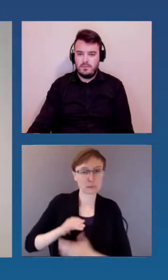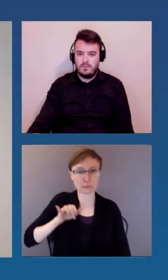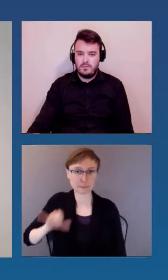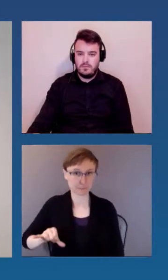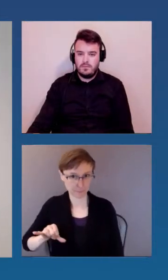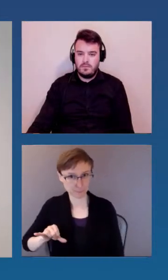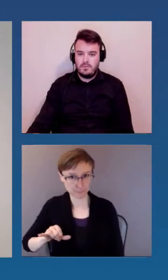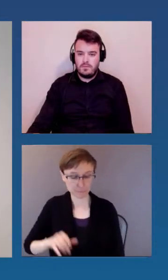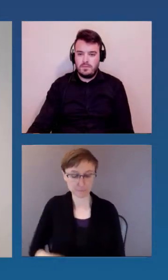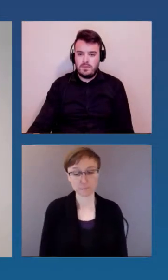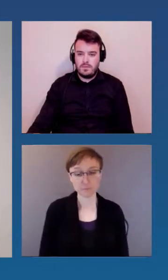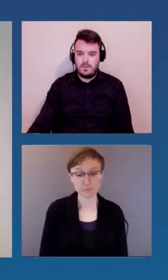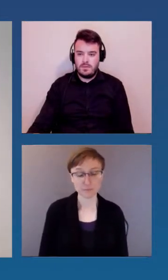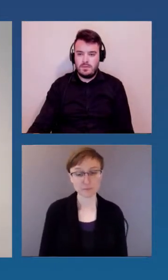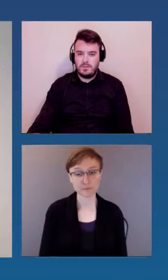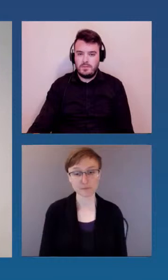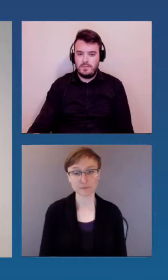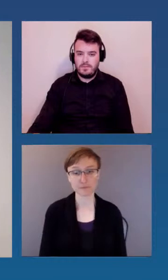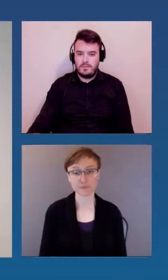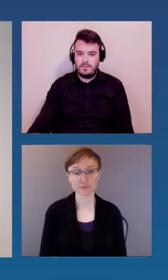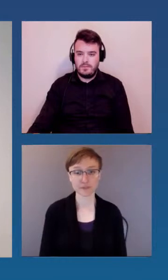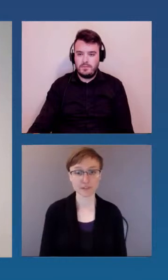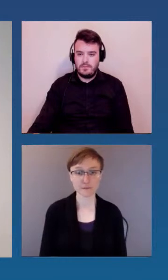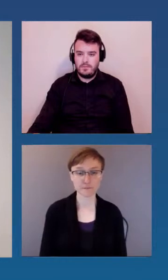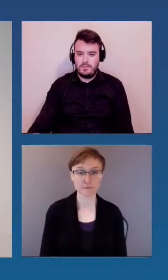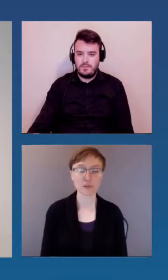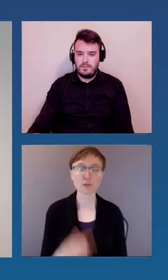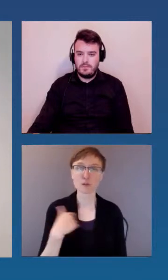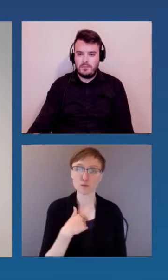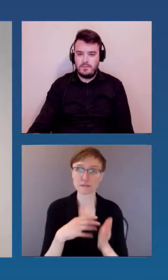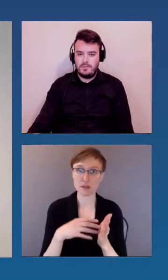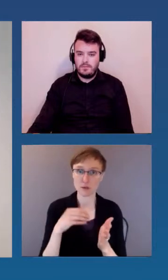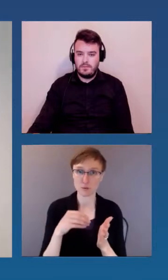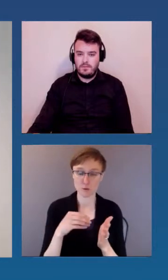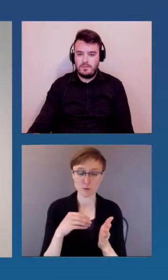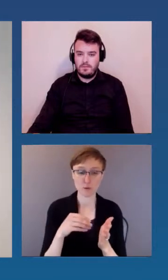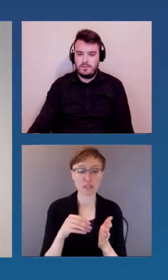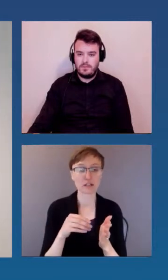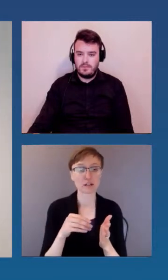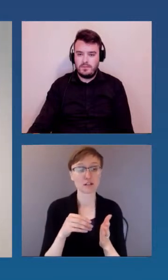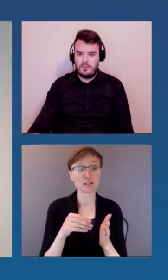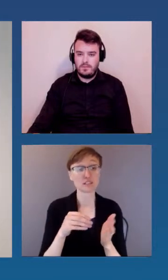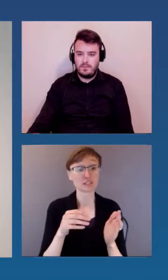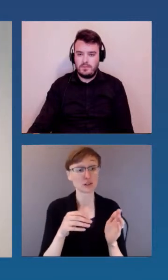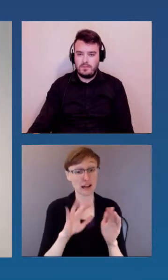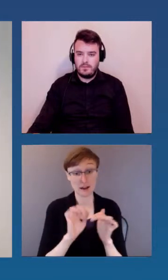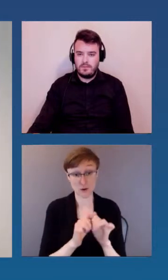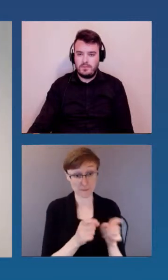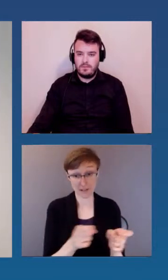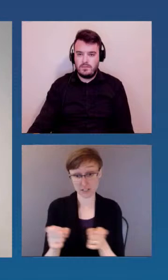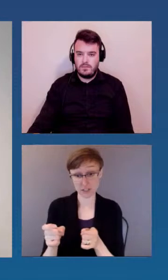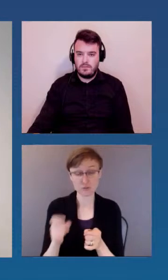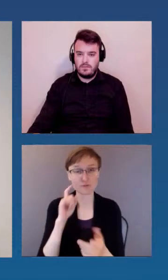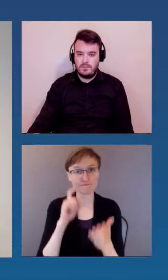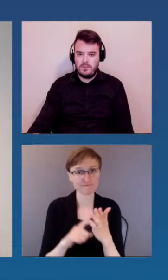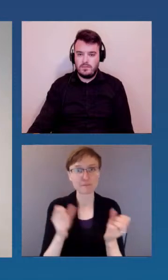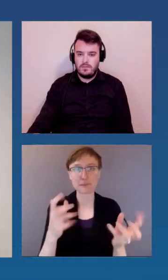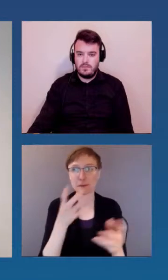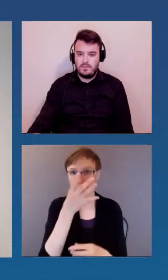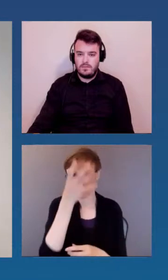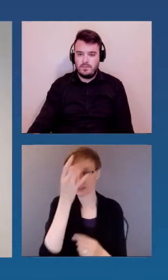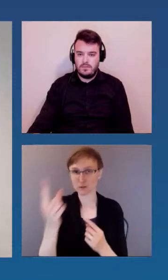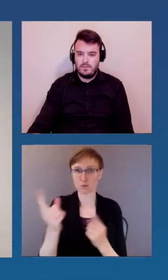well, you don't have to go to school or class, I should say. And you're asking about the school environment. We're